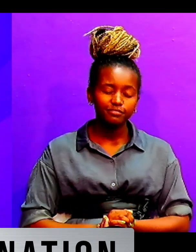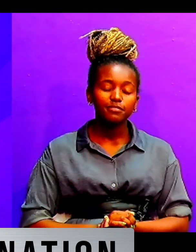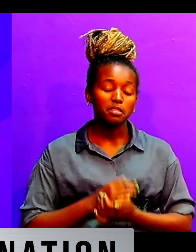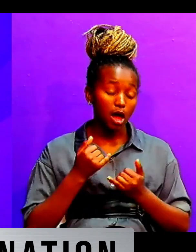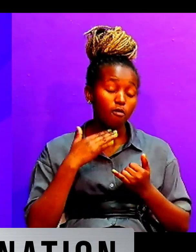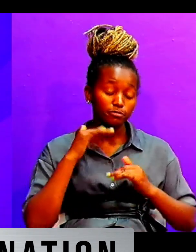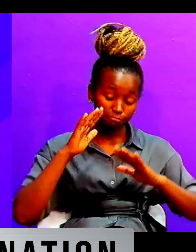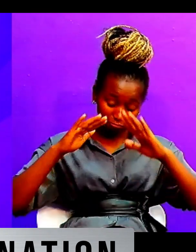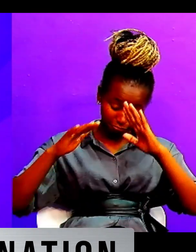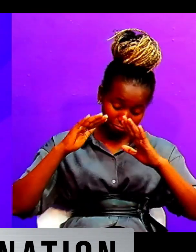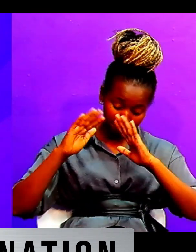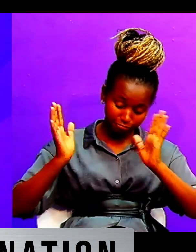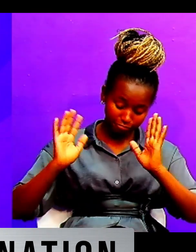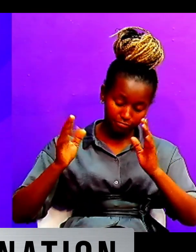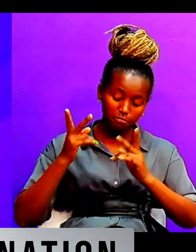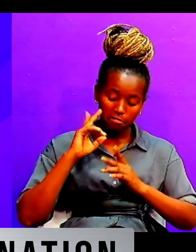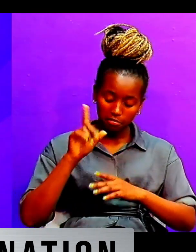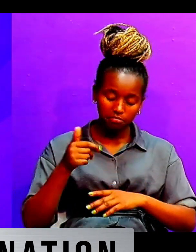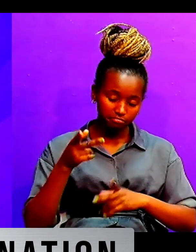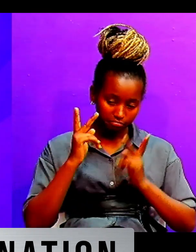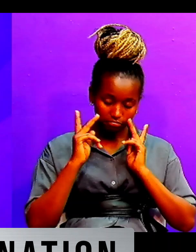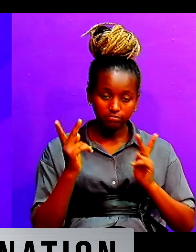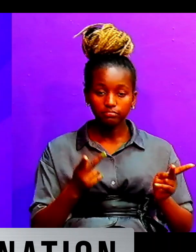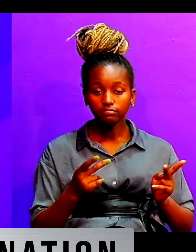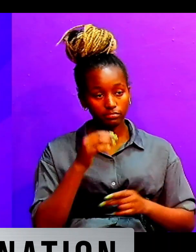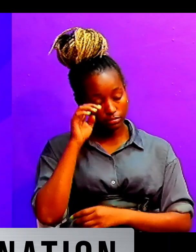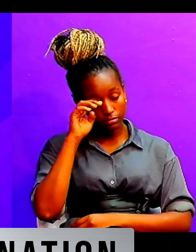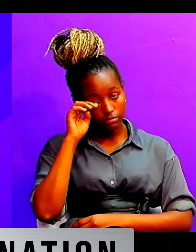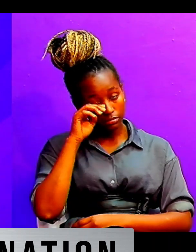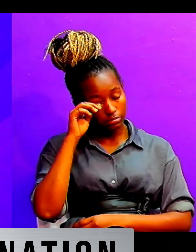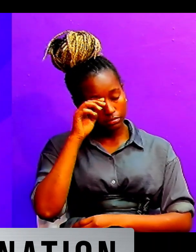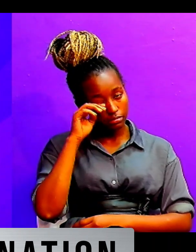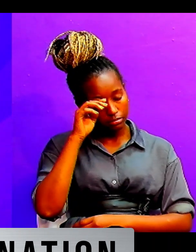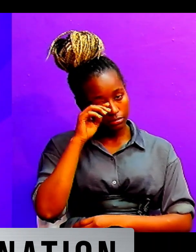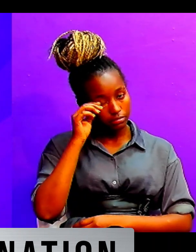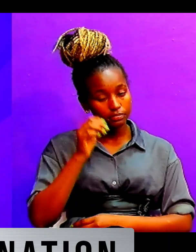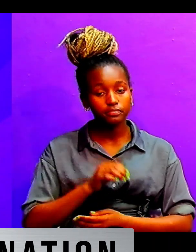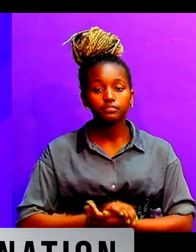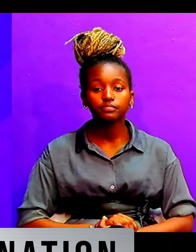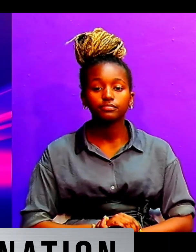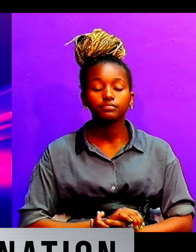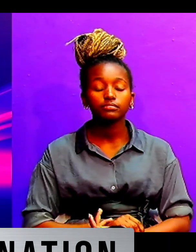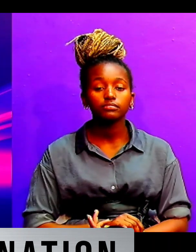hewani. Unasema wasangarire. Wasangarire mno.